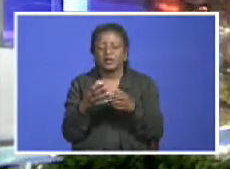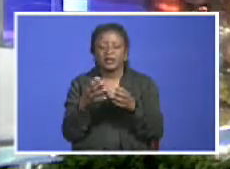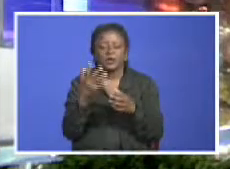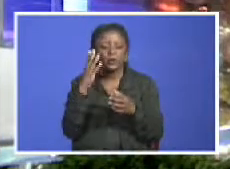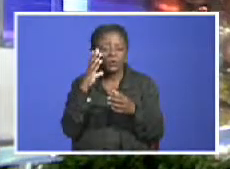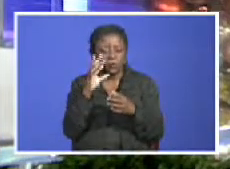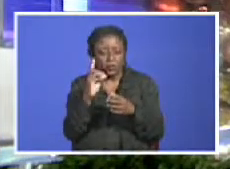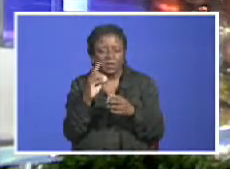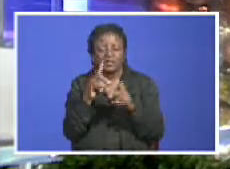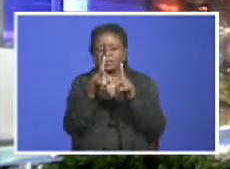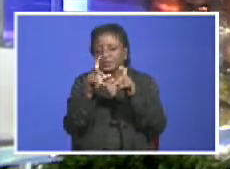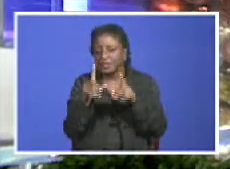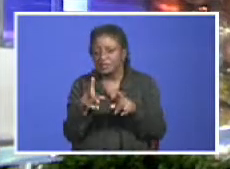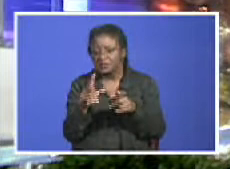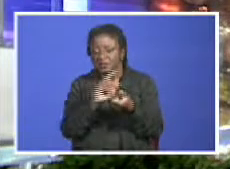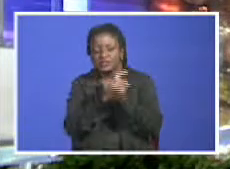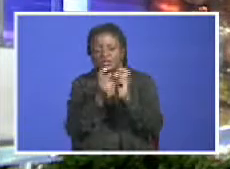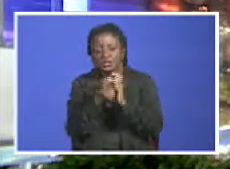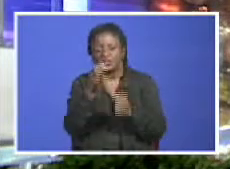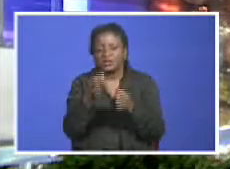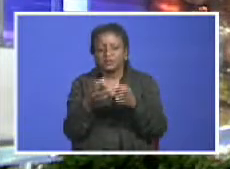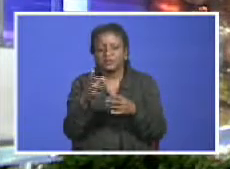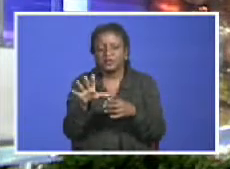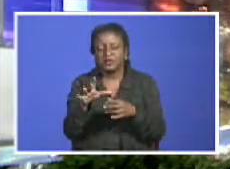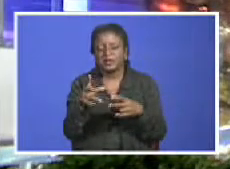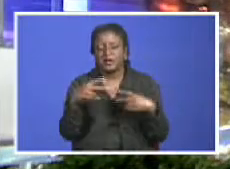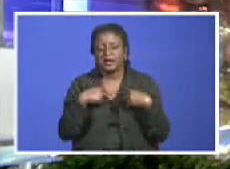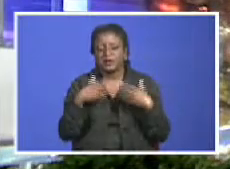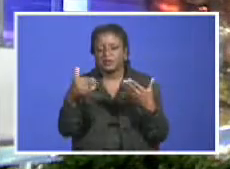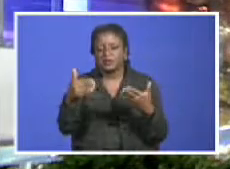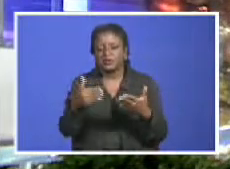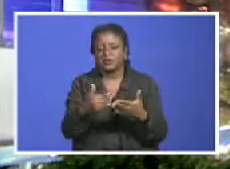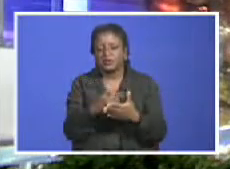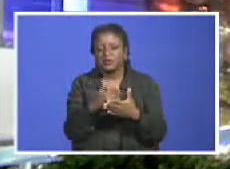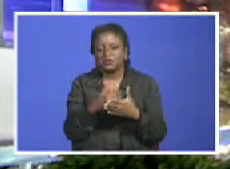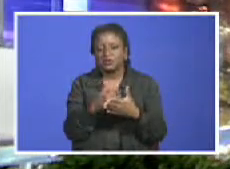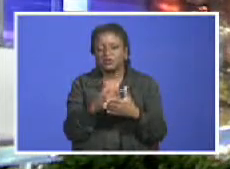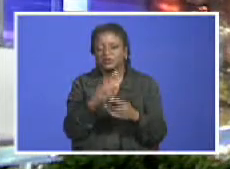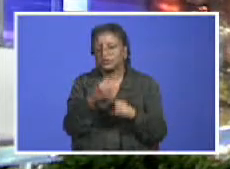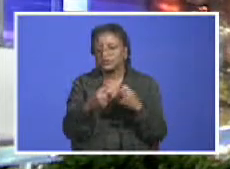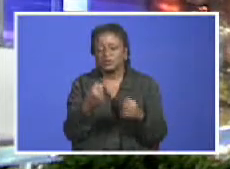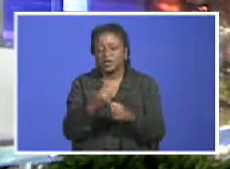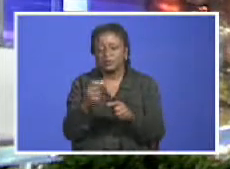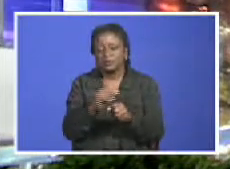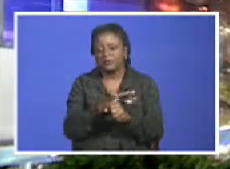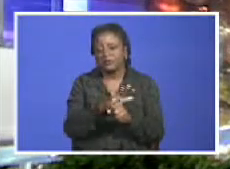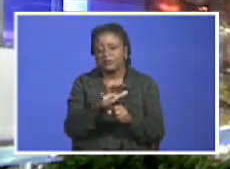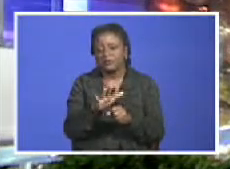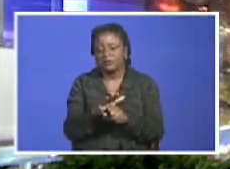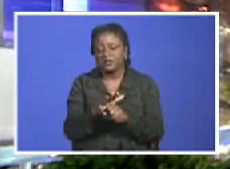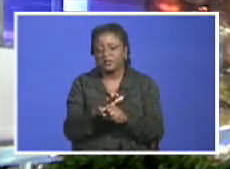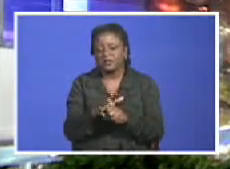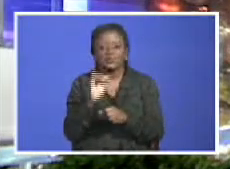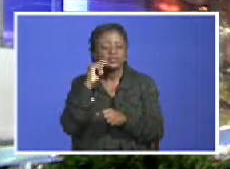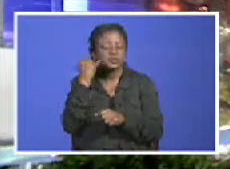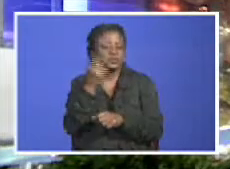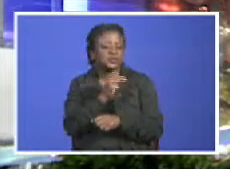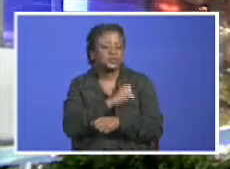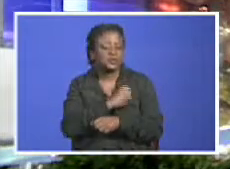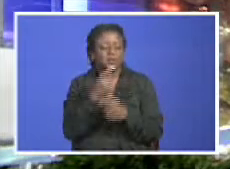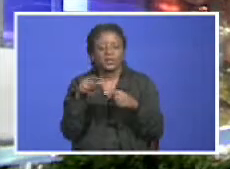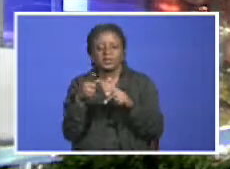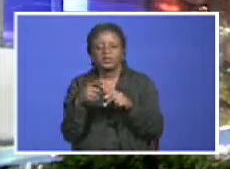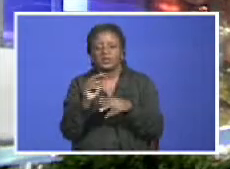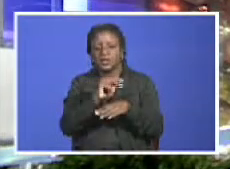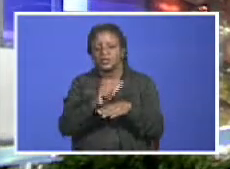encounter a case of that new strain of the virus now making the rounds globally? Jiminy DeSwain went to the National Reference